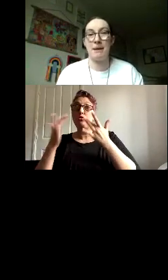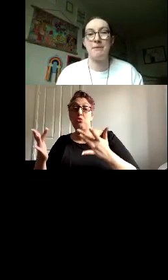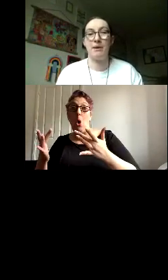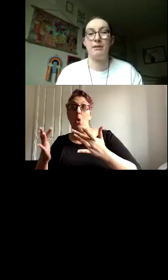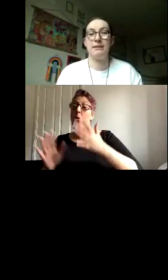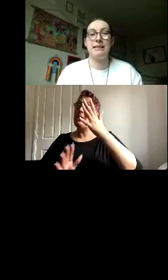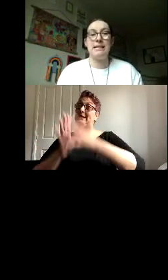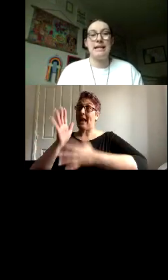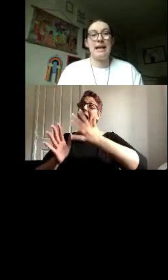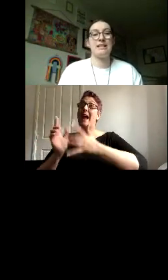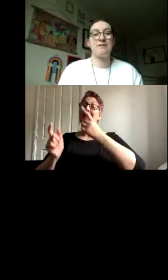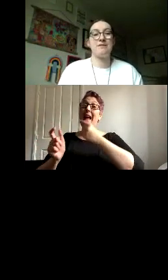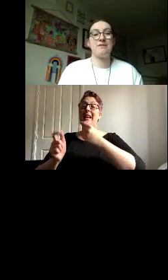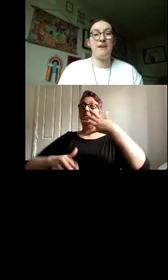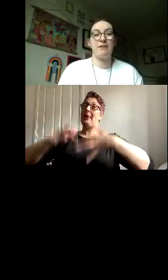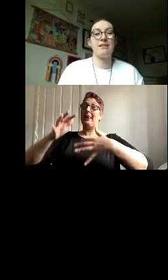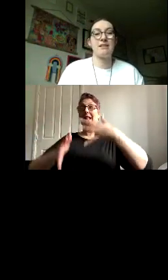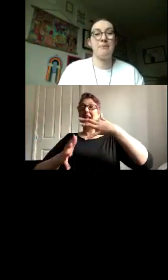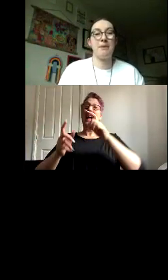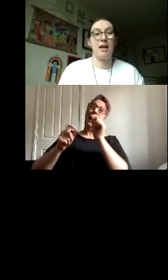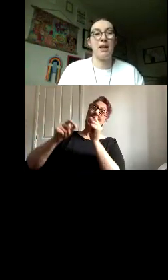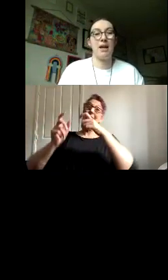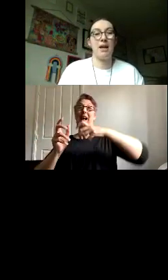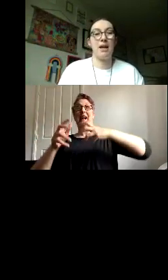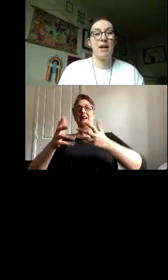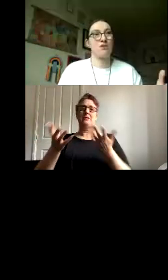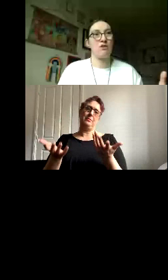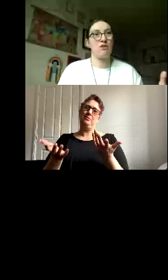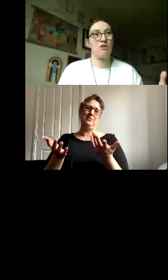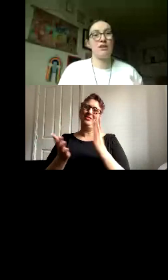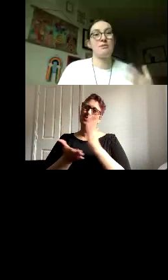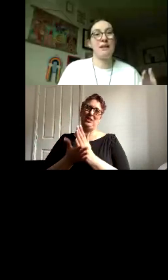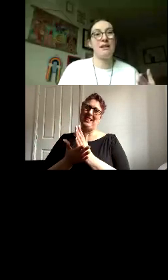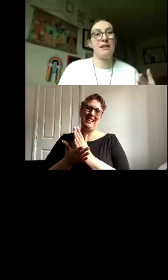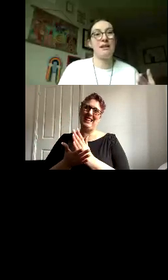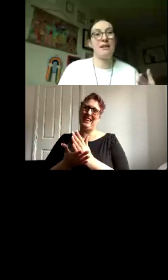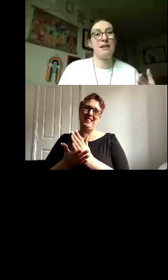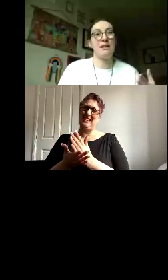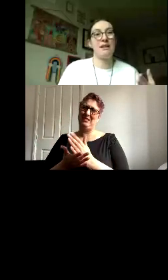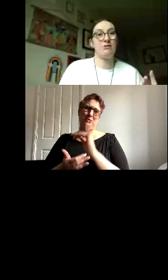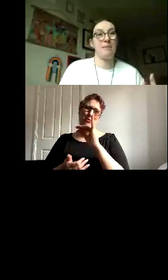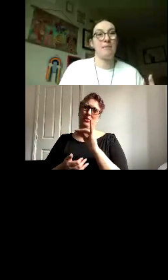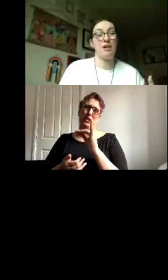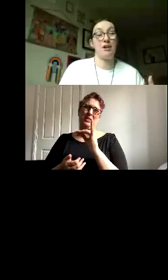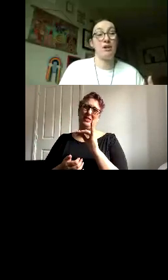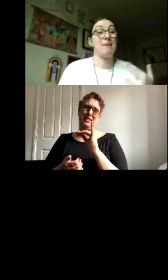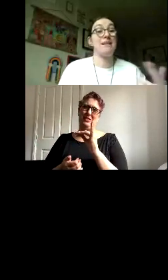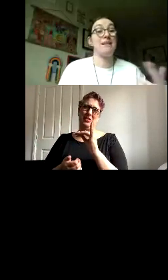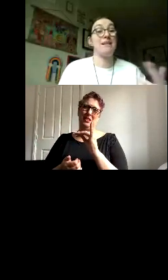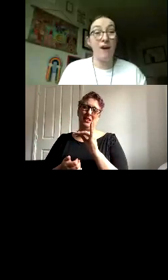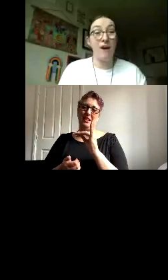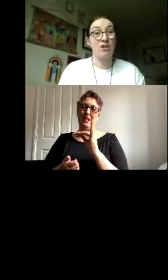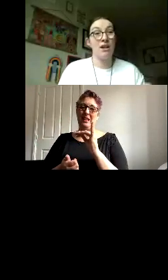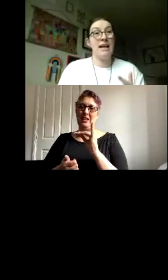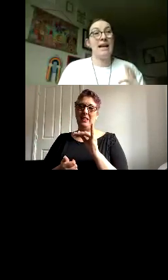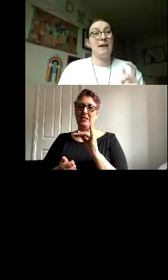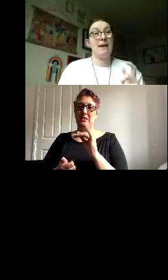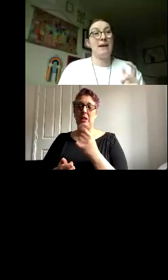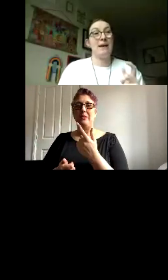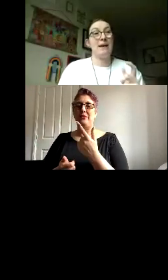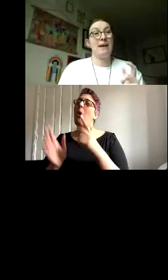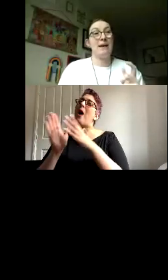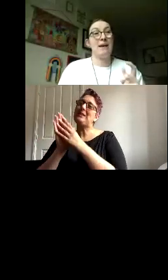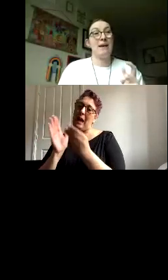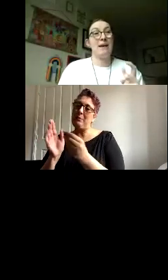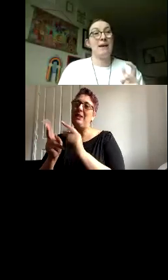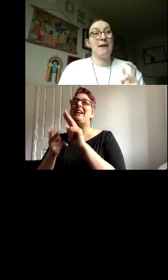deaf people. It's very similar to if you are trying to speak to someone who speaks French,